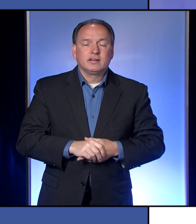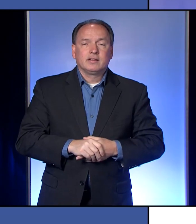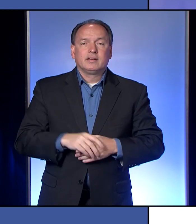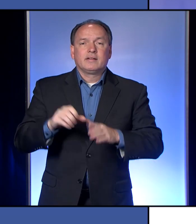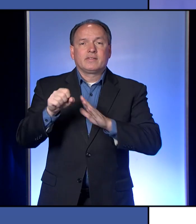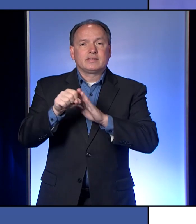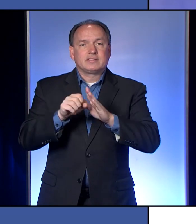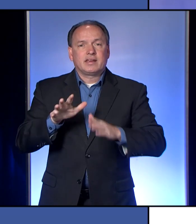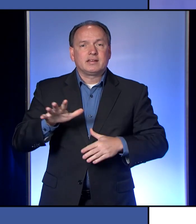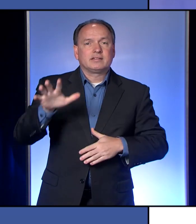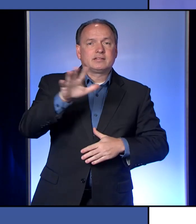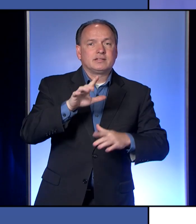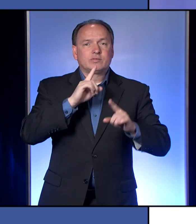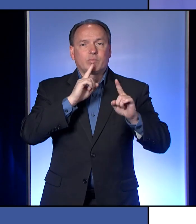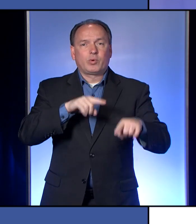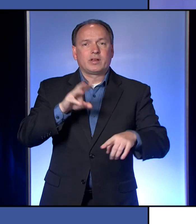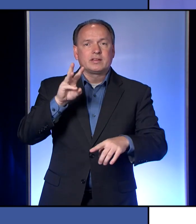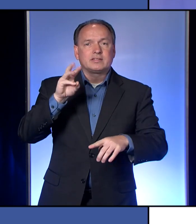is reporting